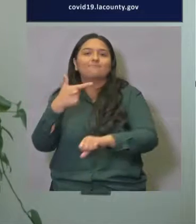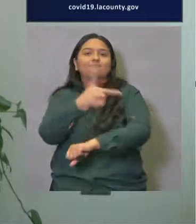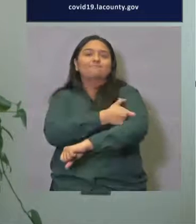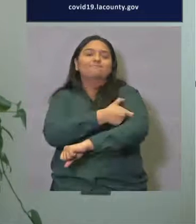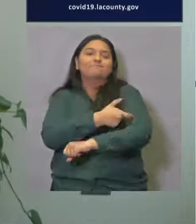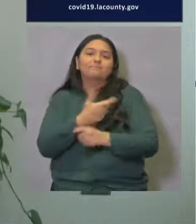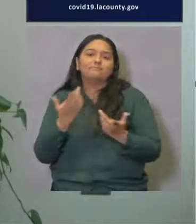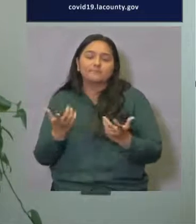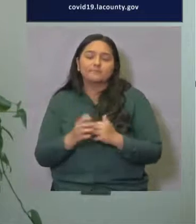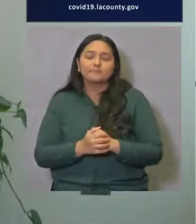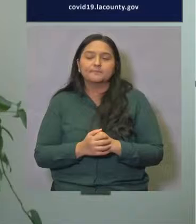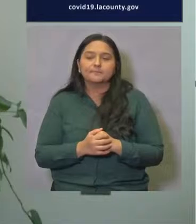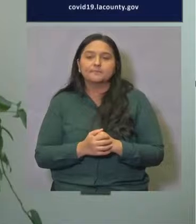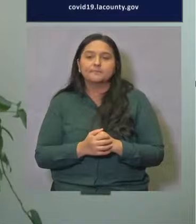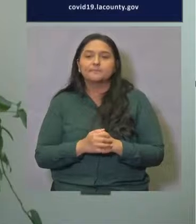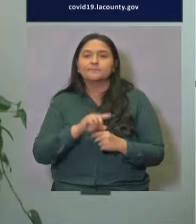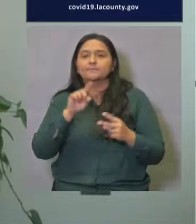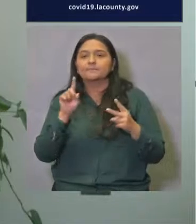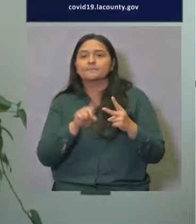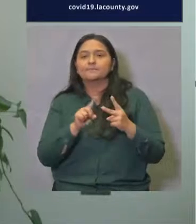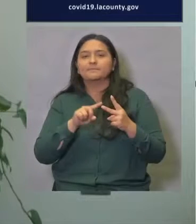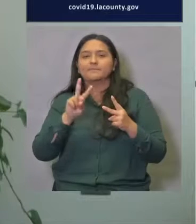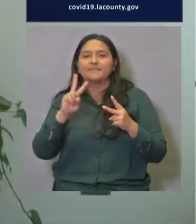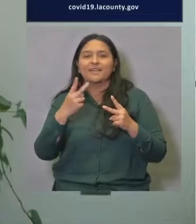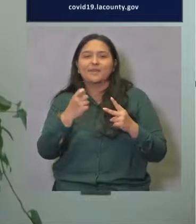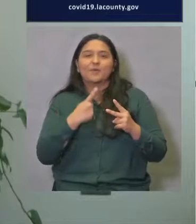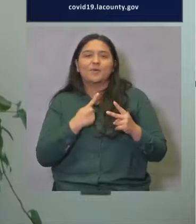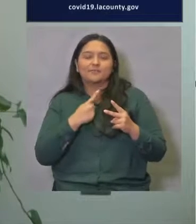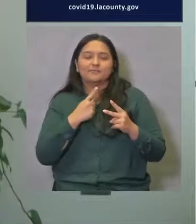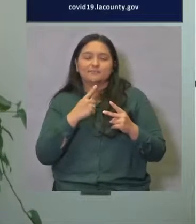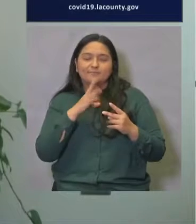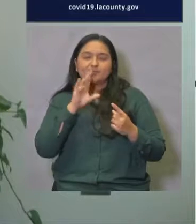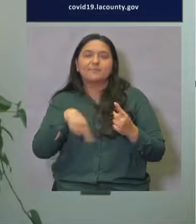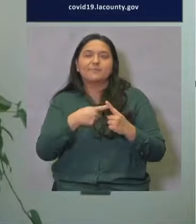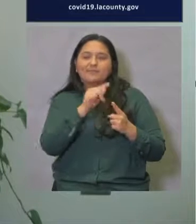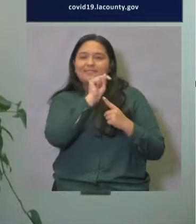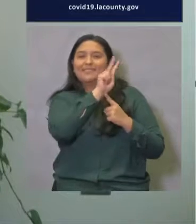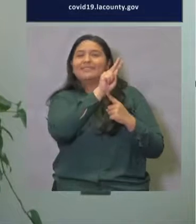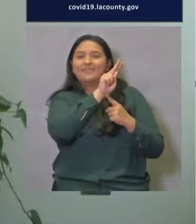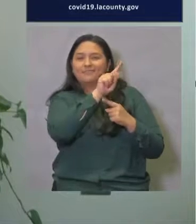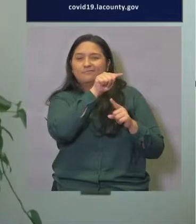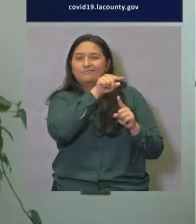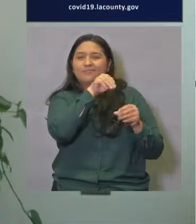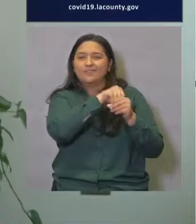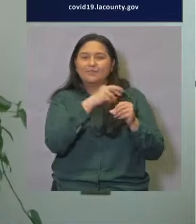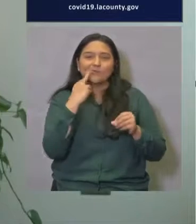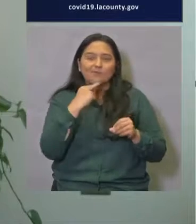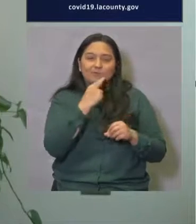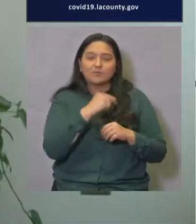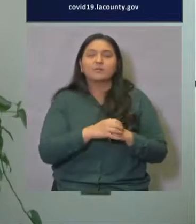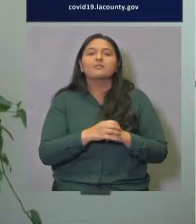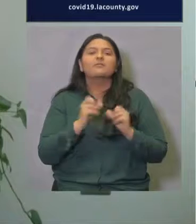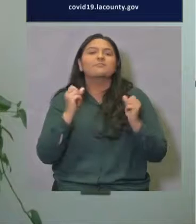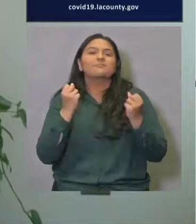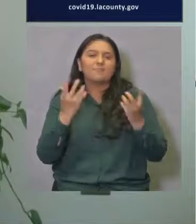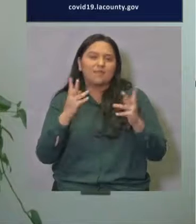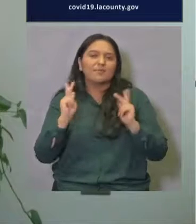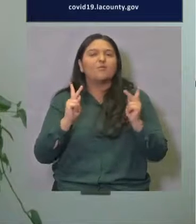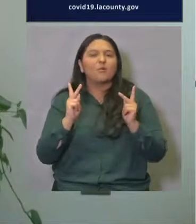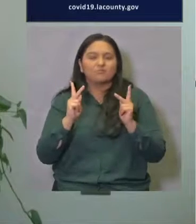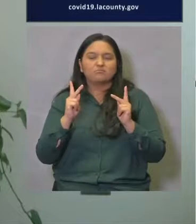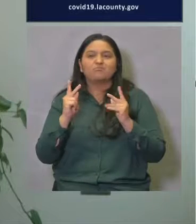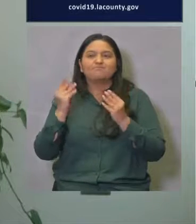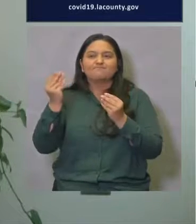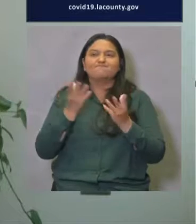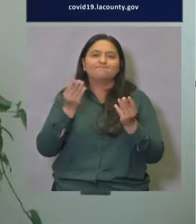that vaccine. In terms of your second question on TVs, we do receive a lot of correspondence from folks who feel